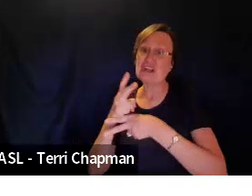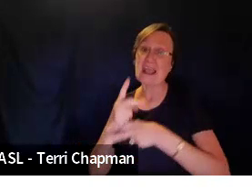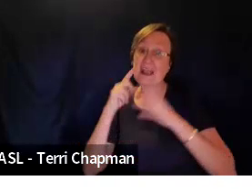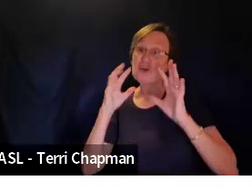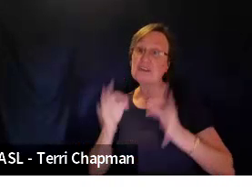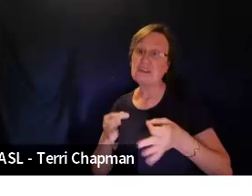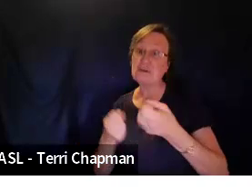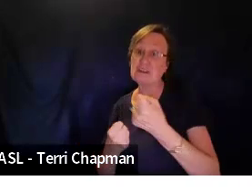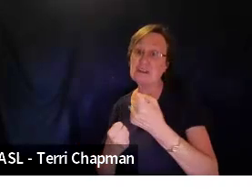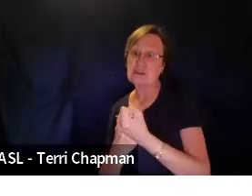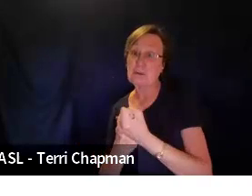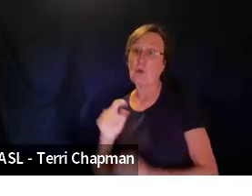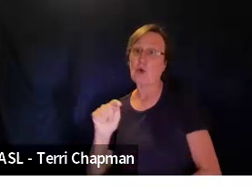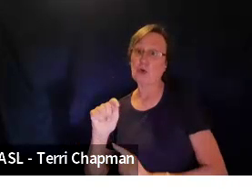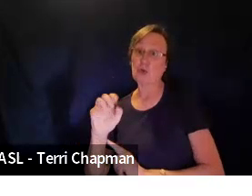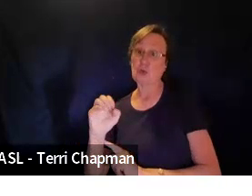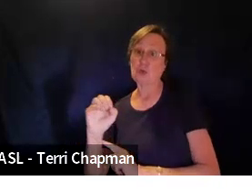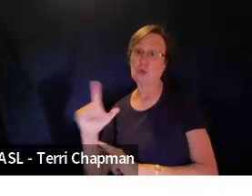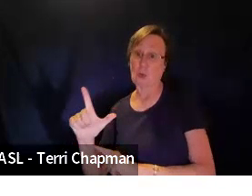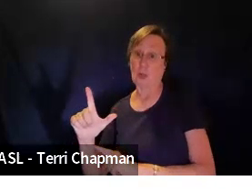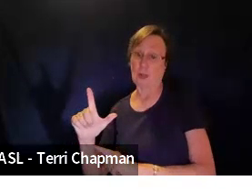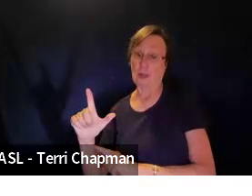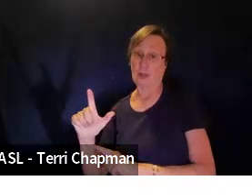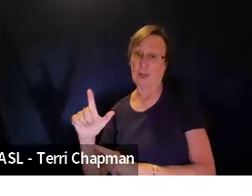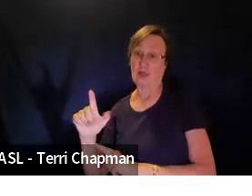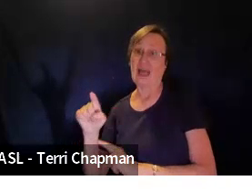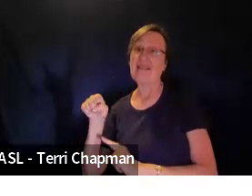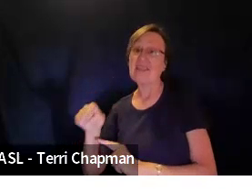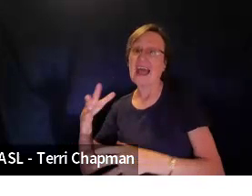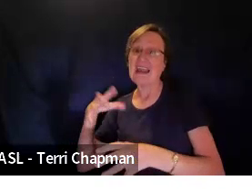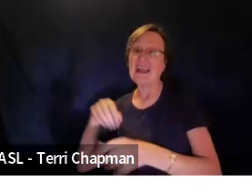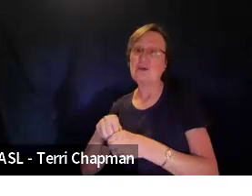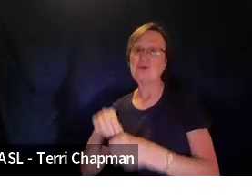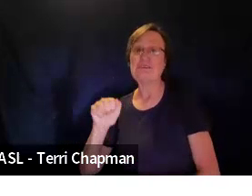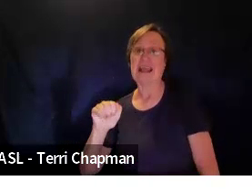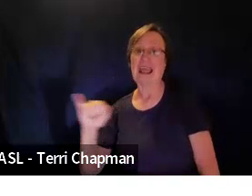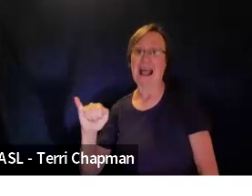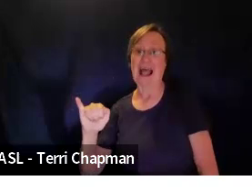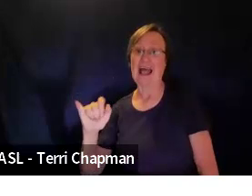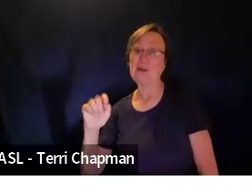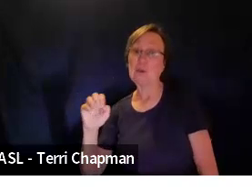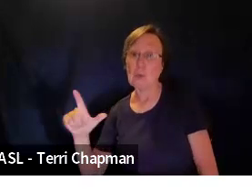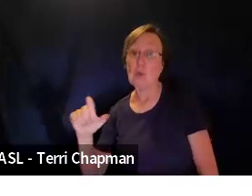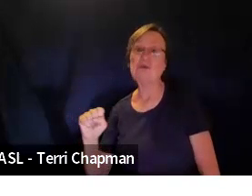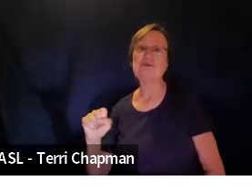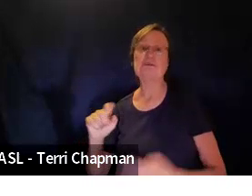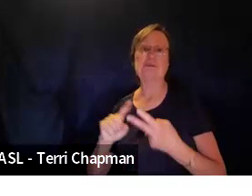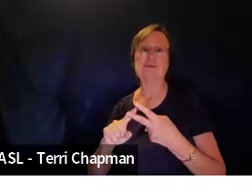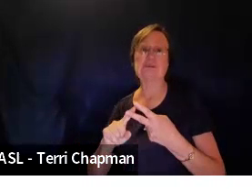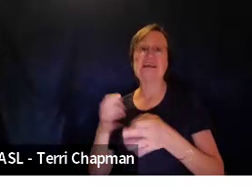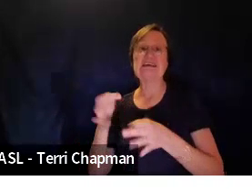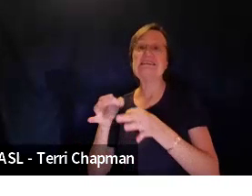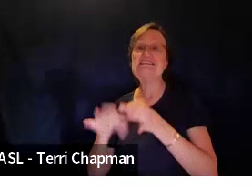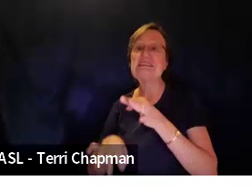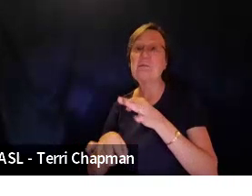support tool. That includes artificial intelligence tools, clinical